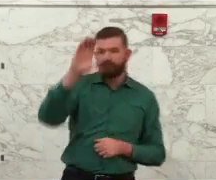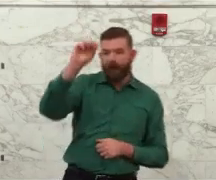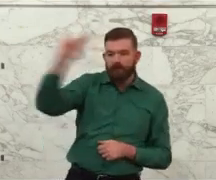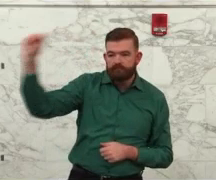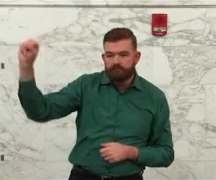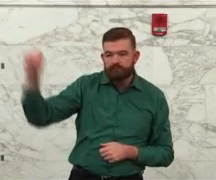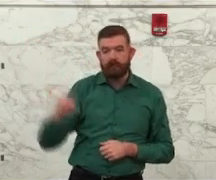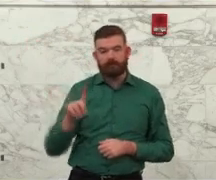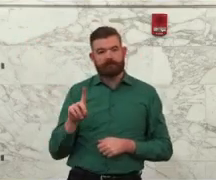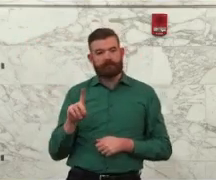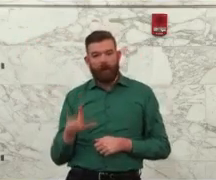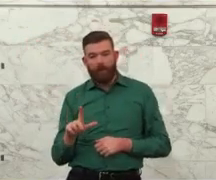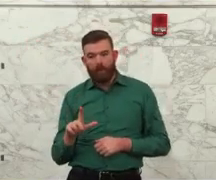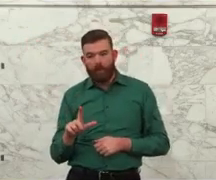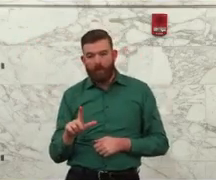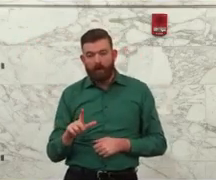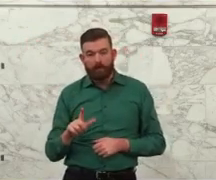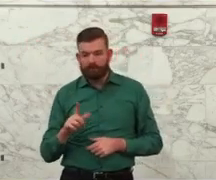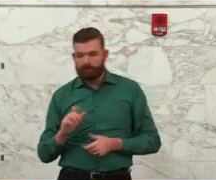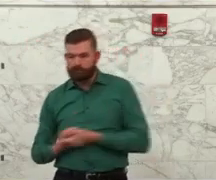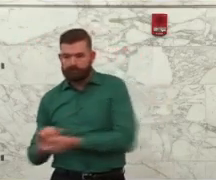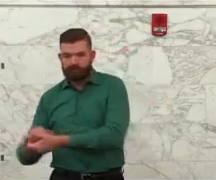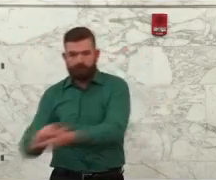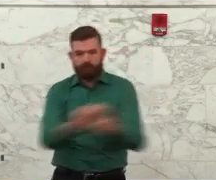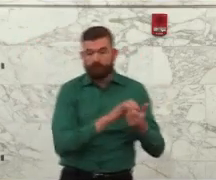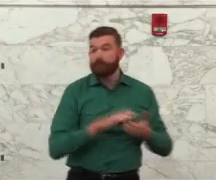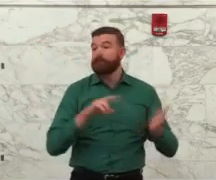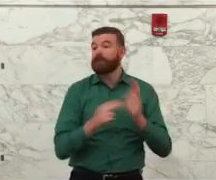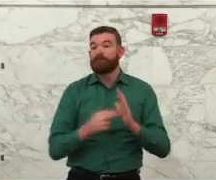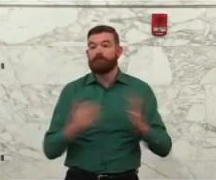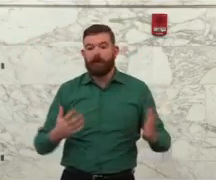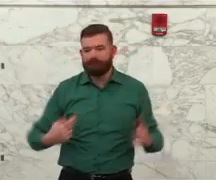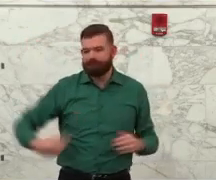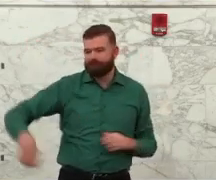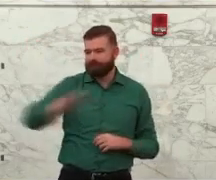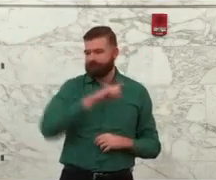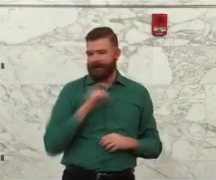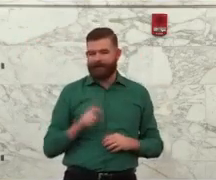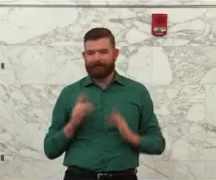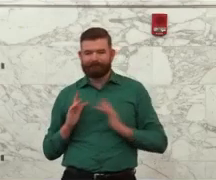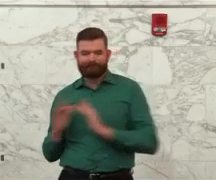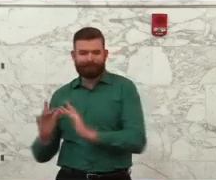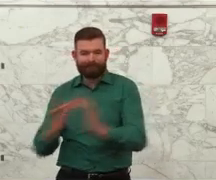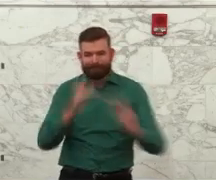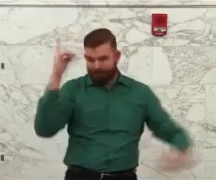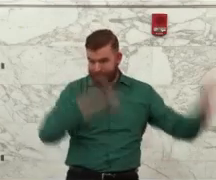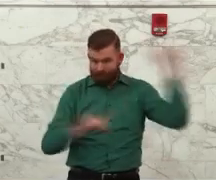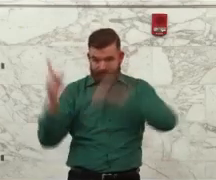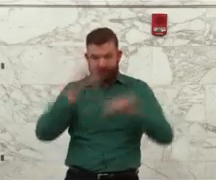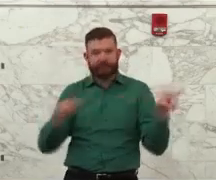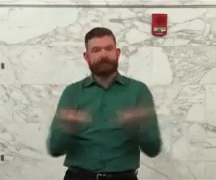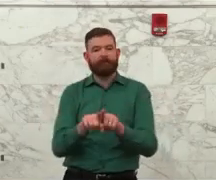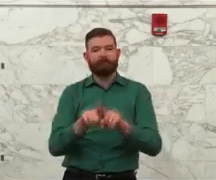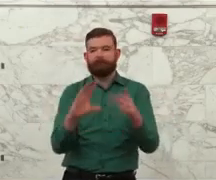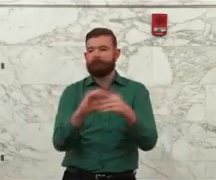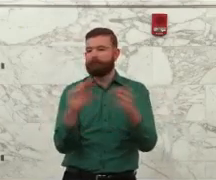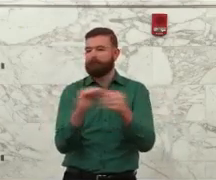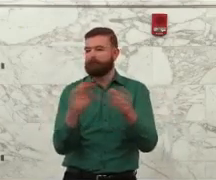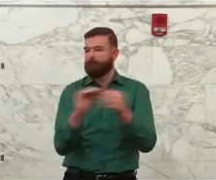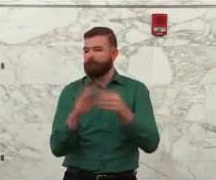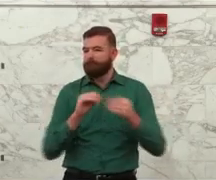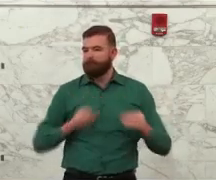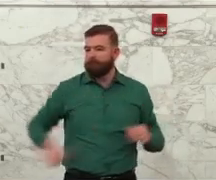it becomes even more vital that we all speak with one voice. We cannot run the risk of residents from one state simply moving